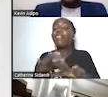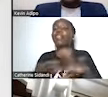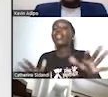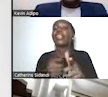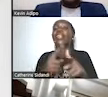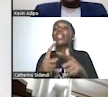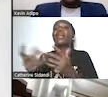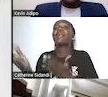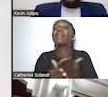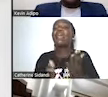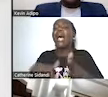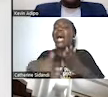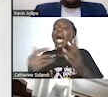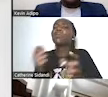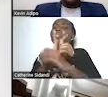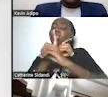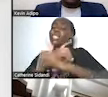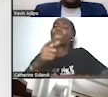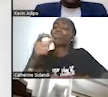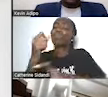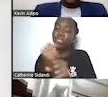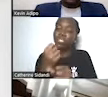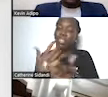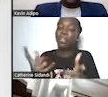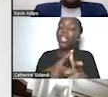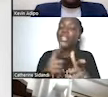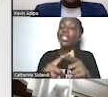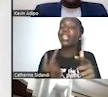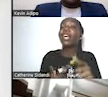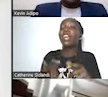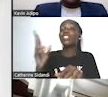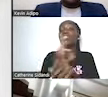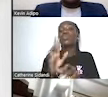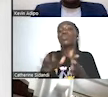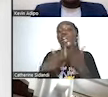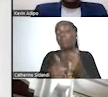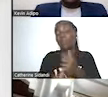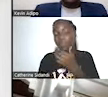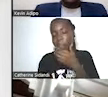this data, and to what extent can we use it, legally speaking?